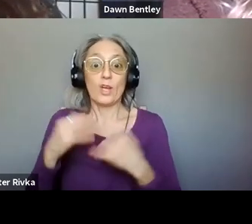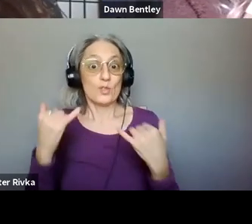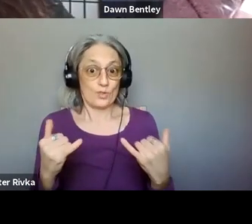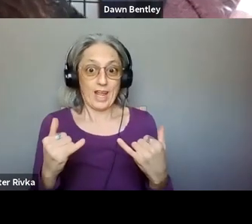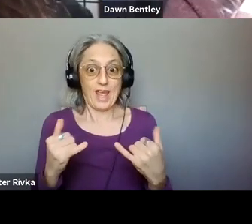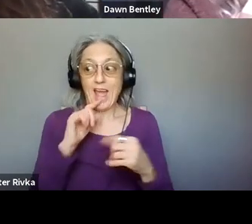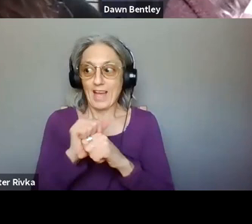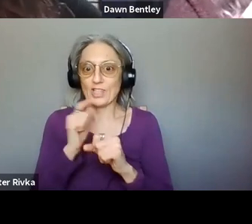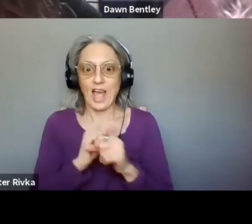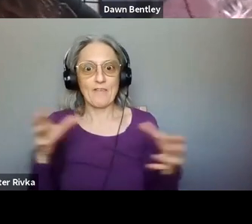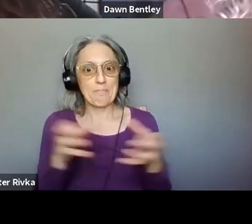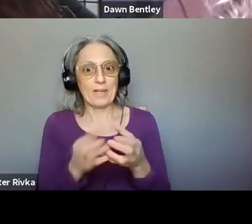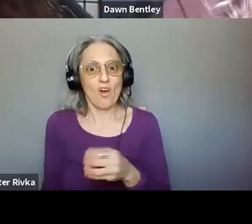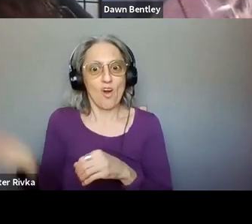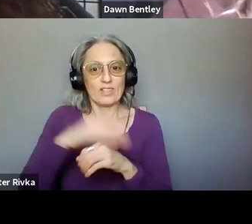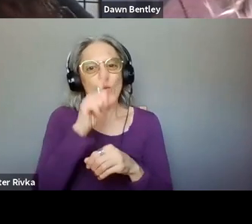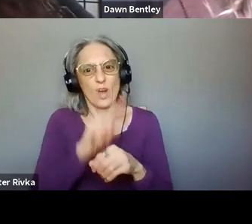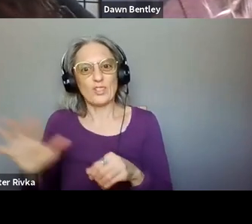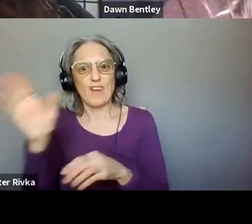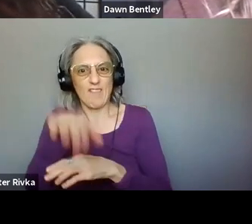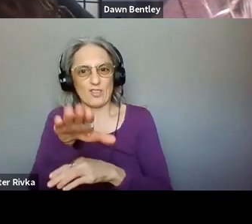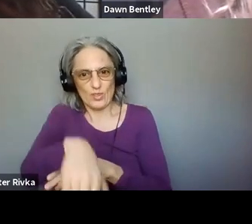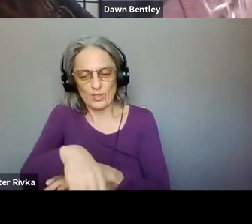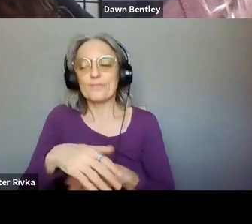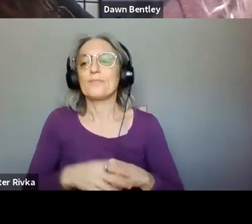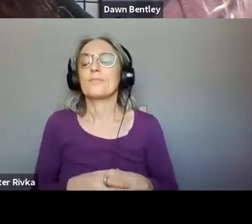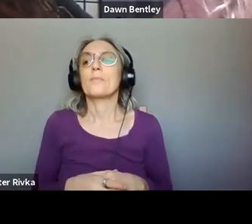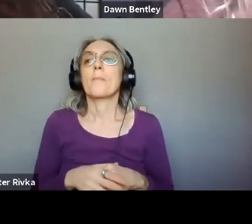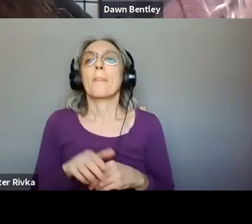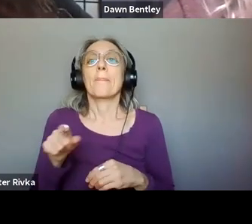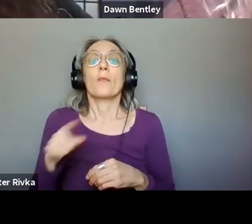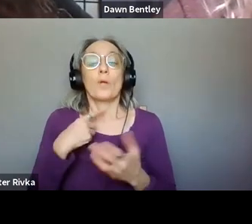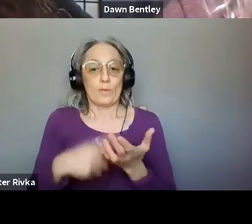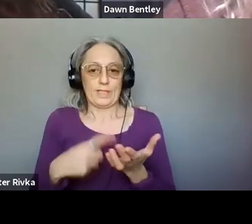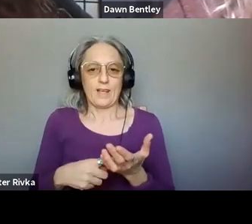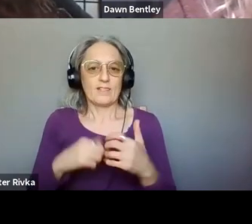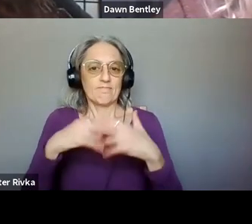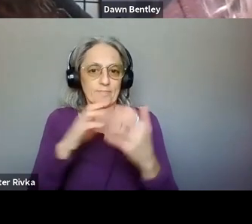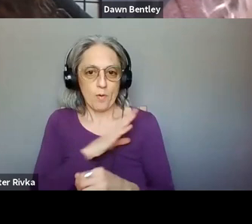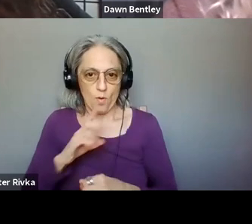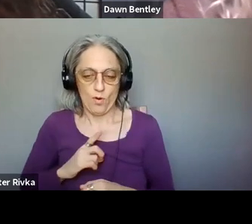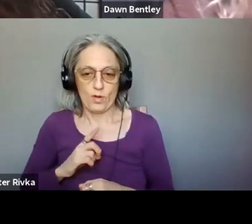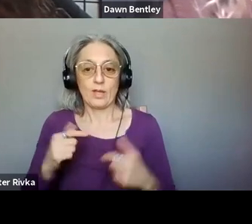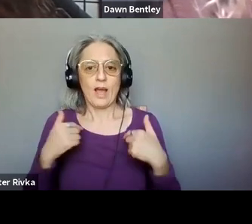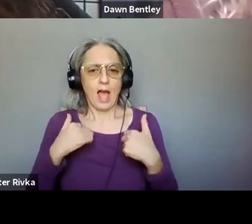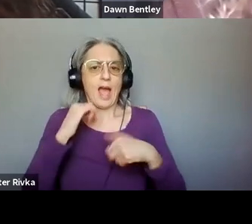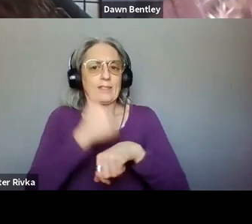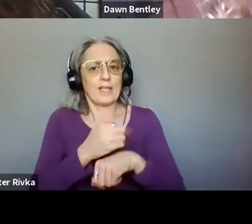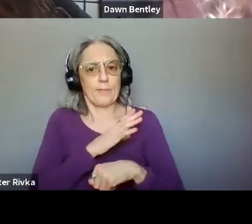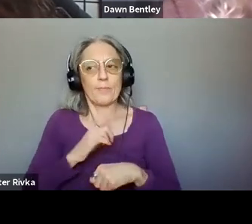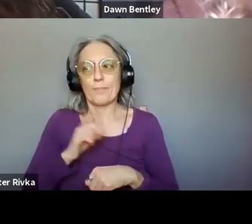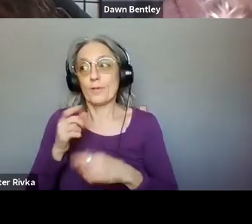to 5. But we're going to talk about that today again. We are organizing this board. We have I organized the board by court